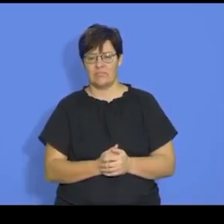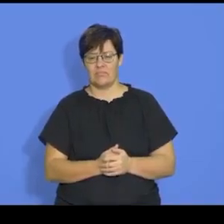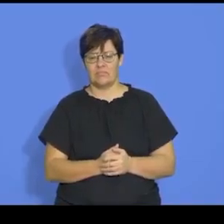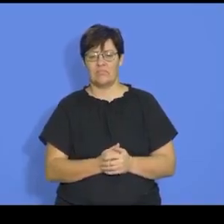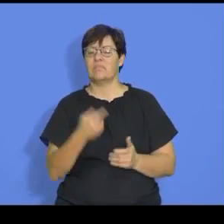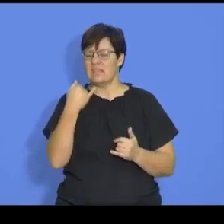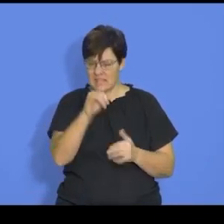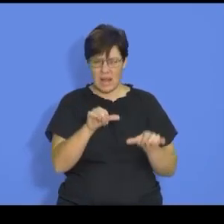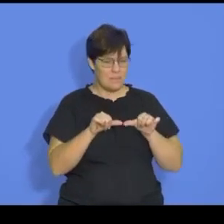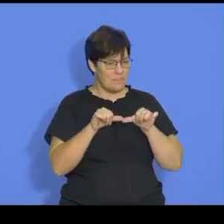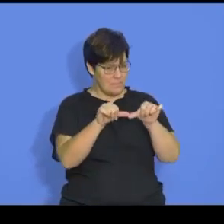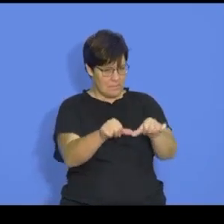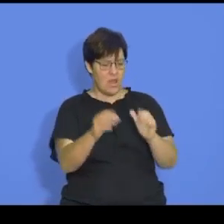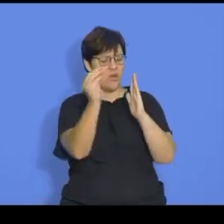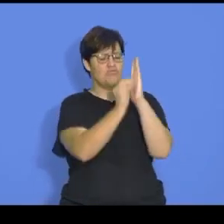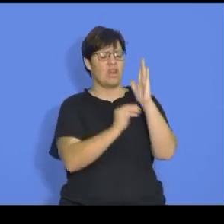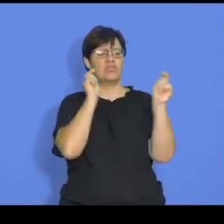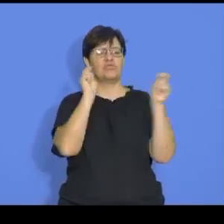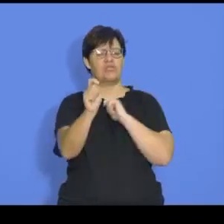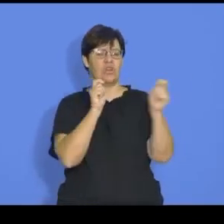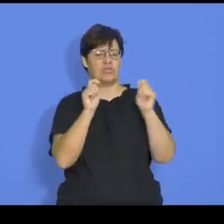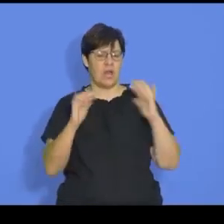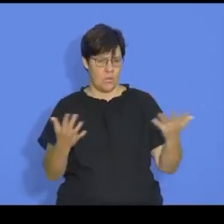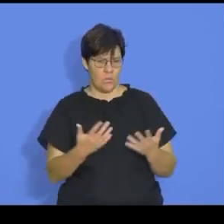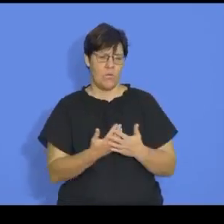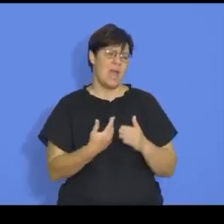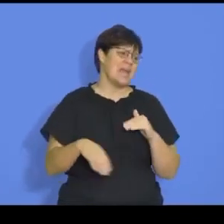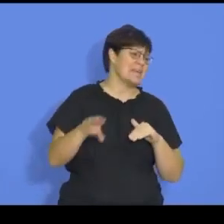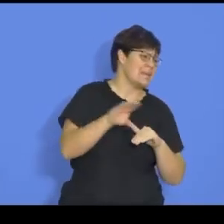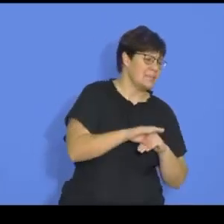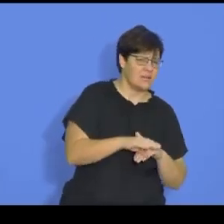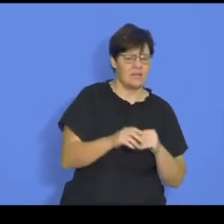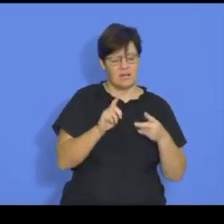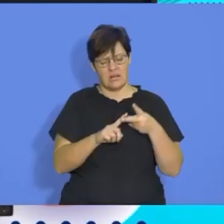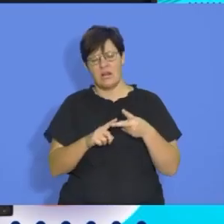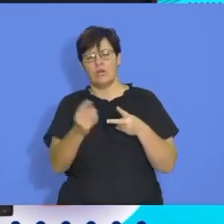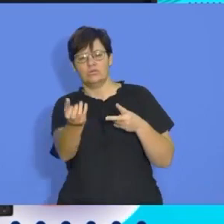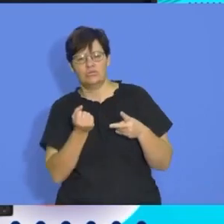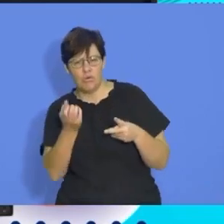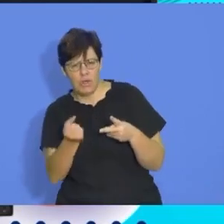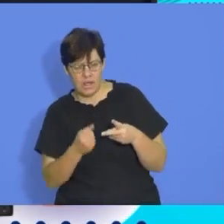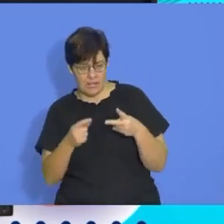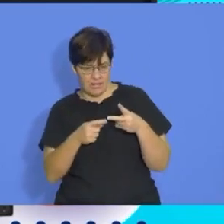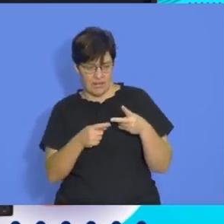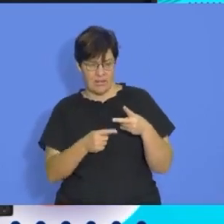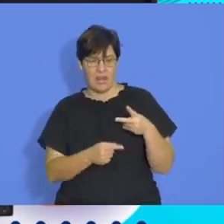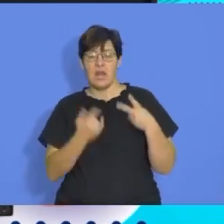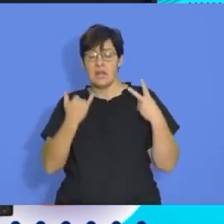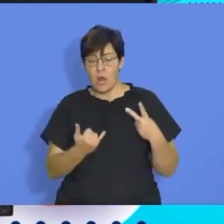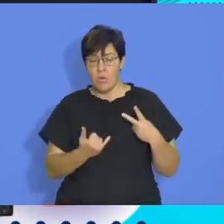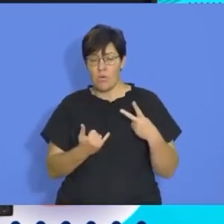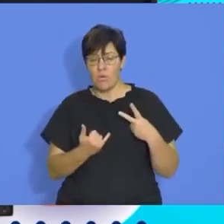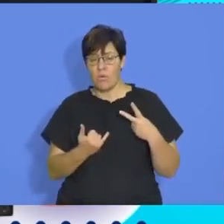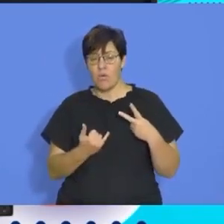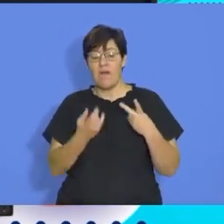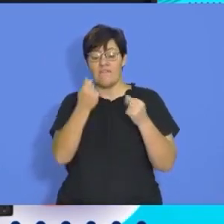Still with how does the accounting records change? So we spoke about capital, we spoke about drawings. Now let's look at what happens